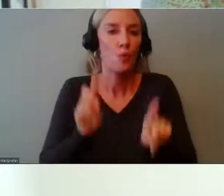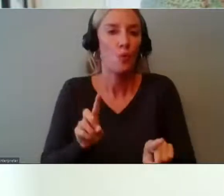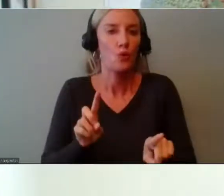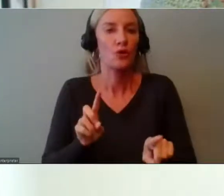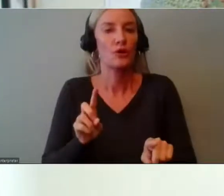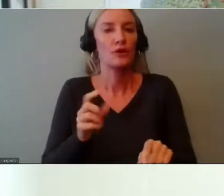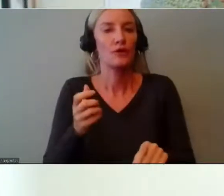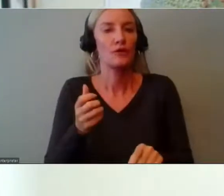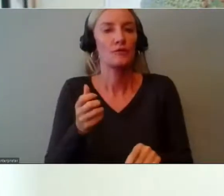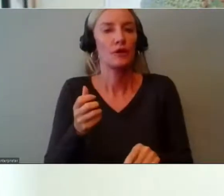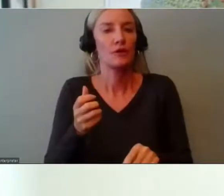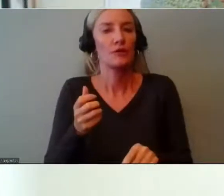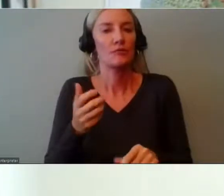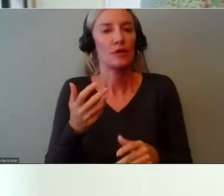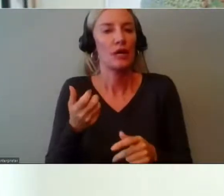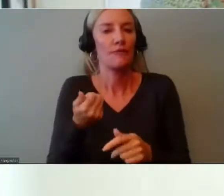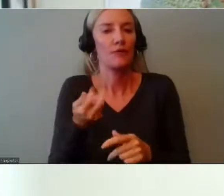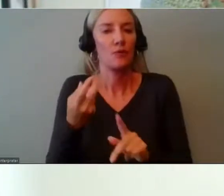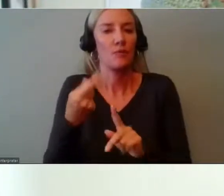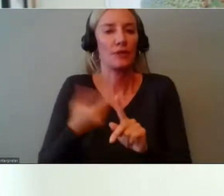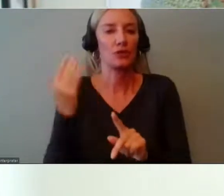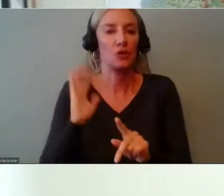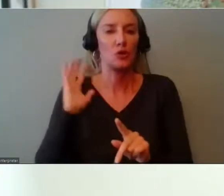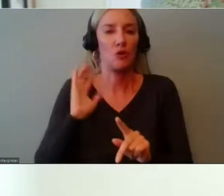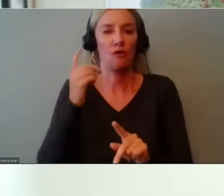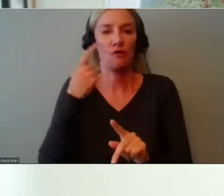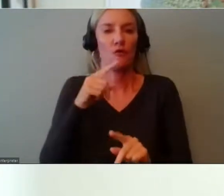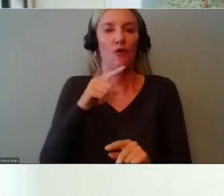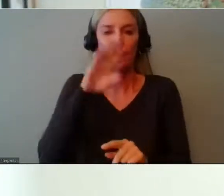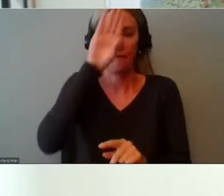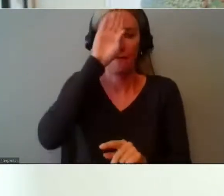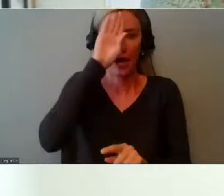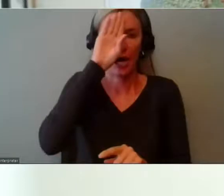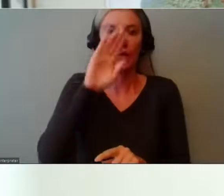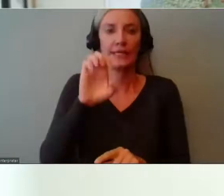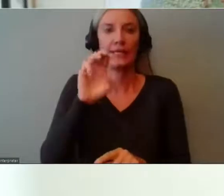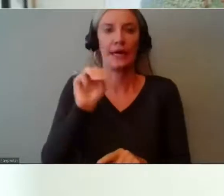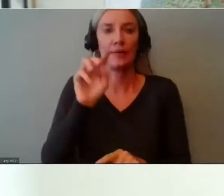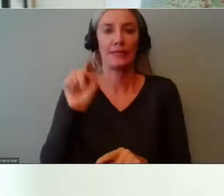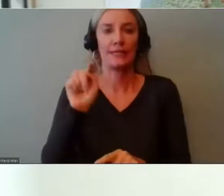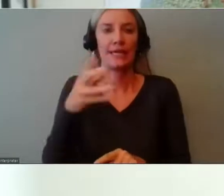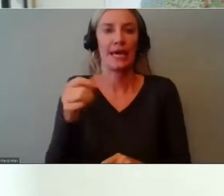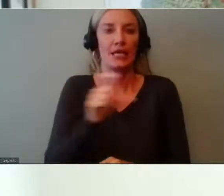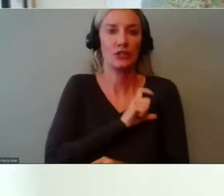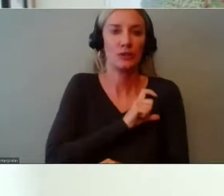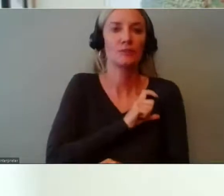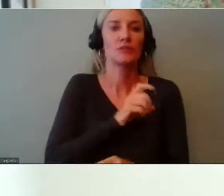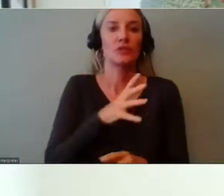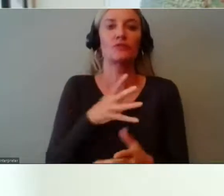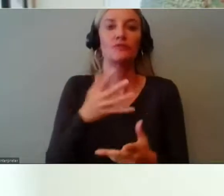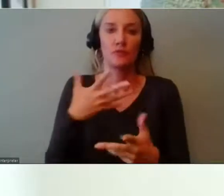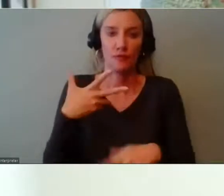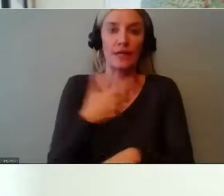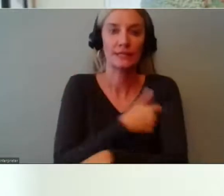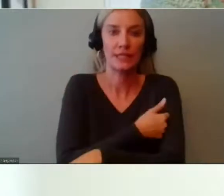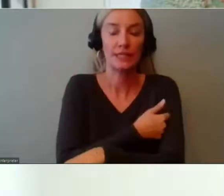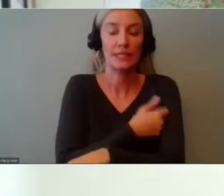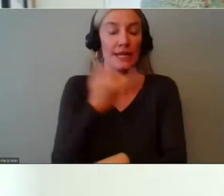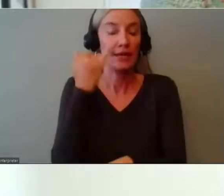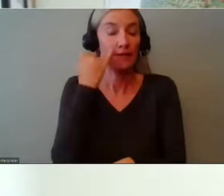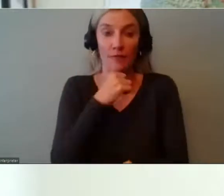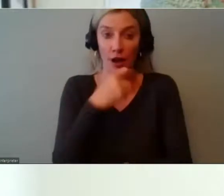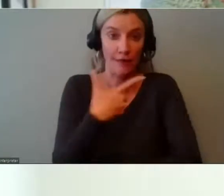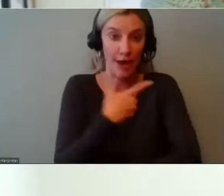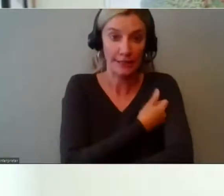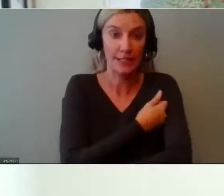probably a couple of months ago for fire, EMT, and law to get vaccinated, or if they were not vaccinated, to be tested on a